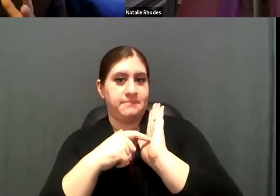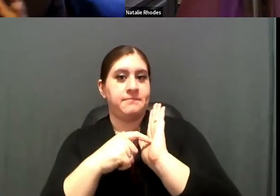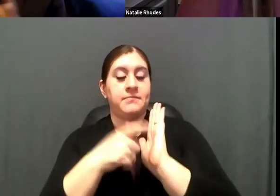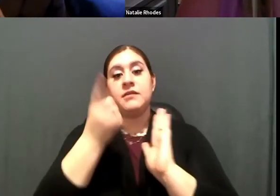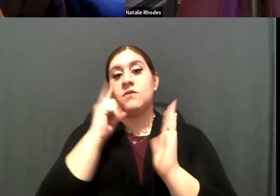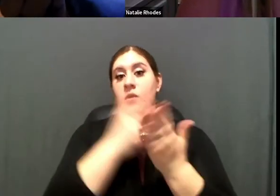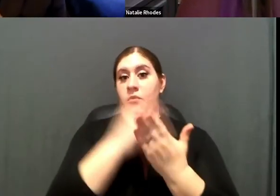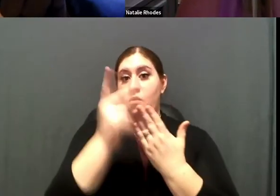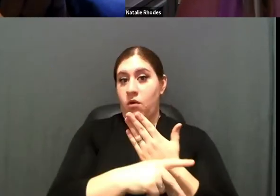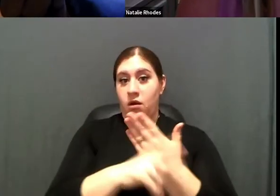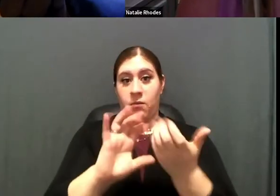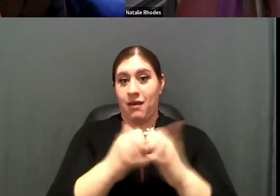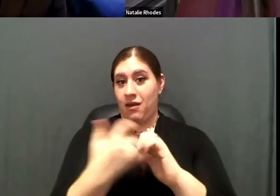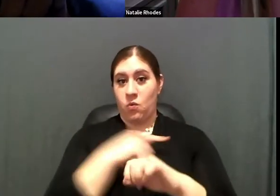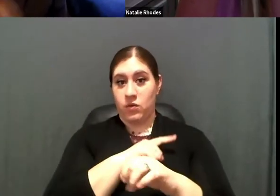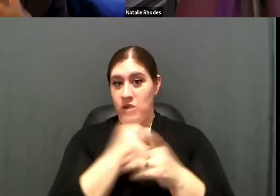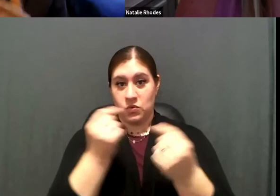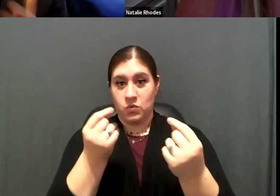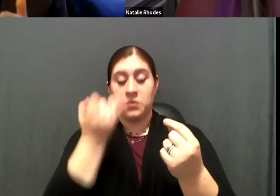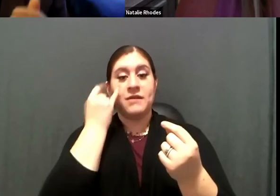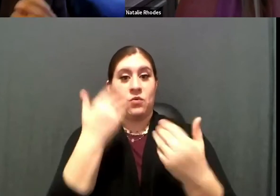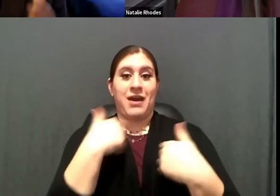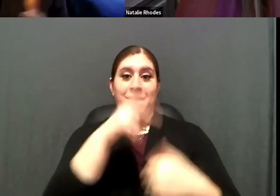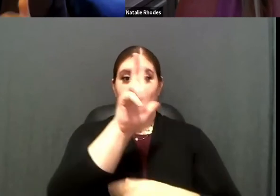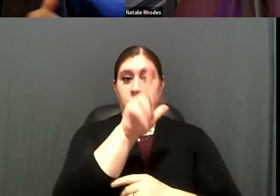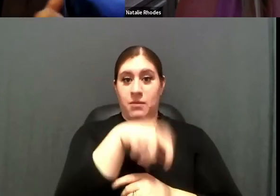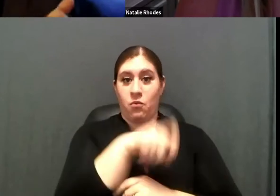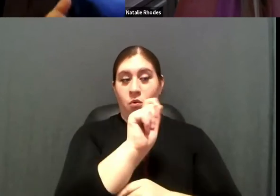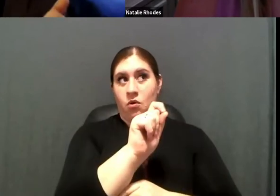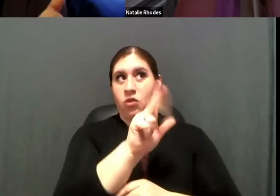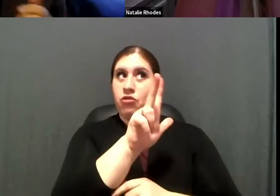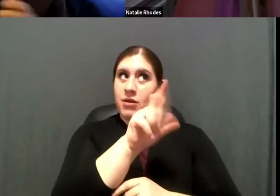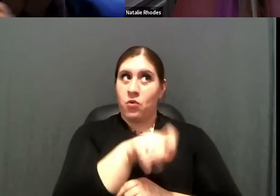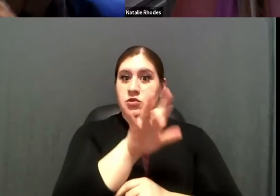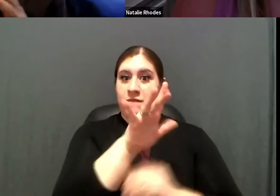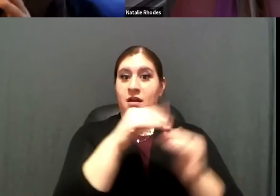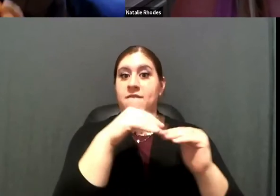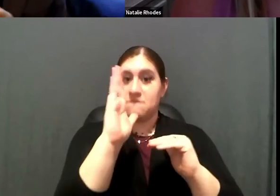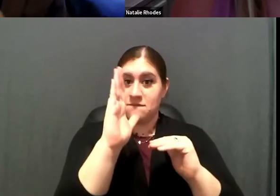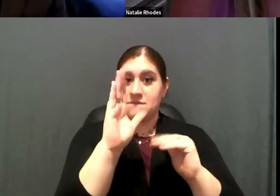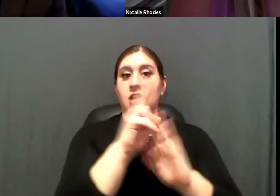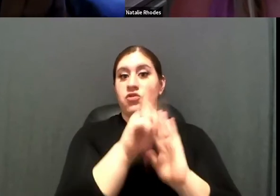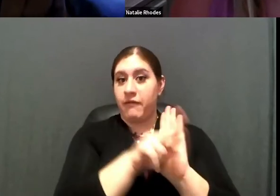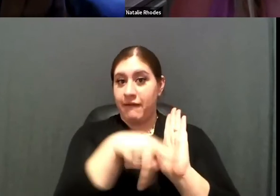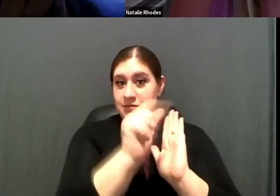the program, the way we work it is if you have a 3.25 or above undergrad